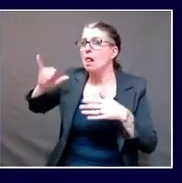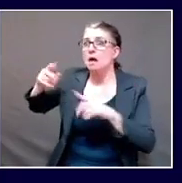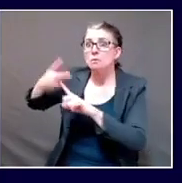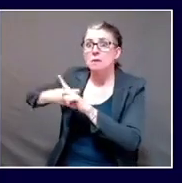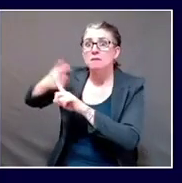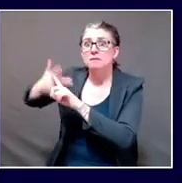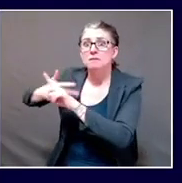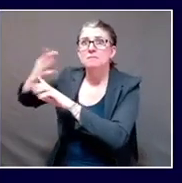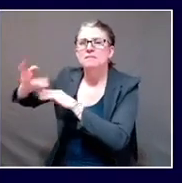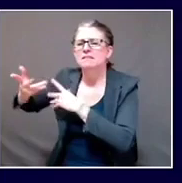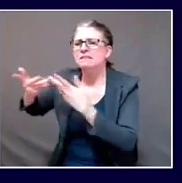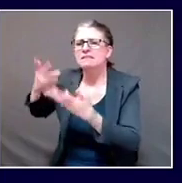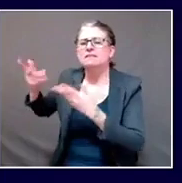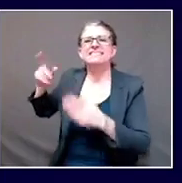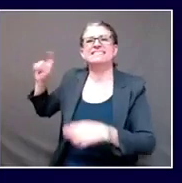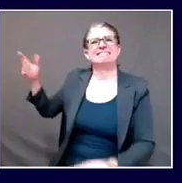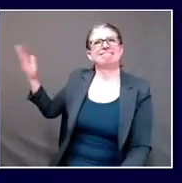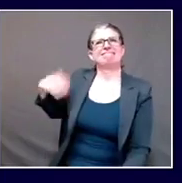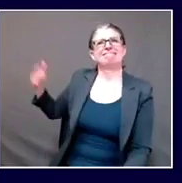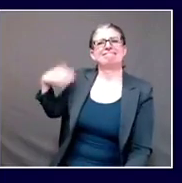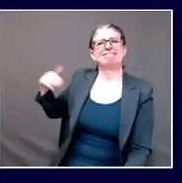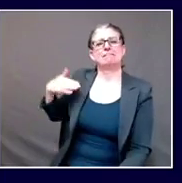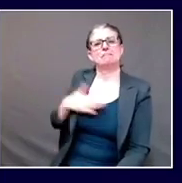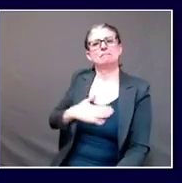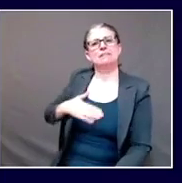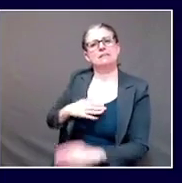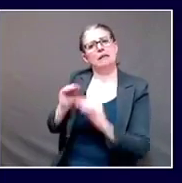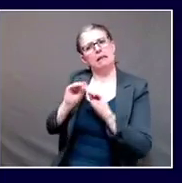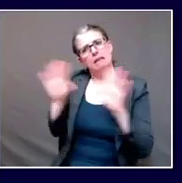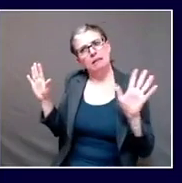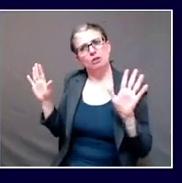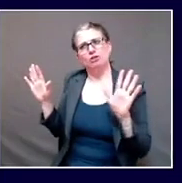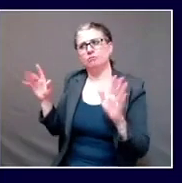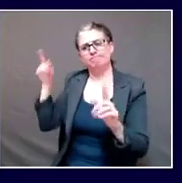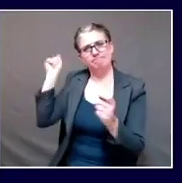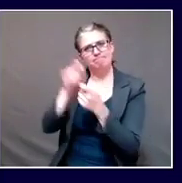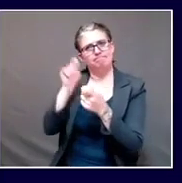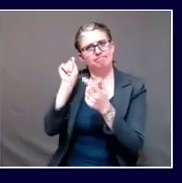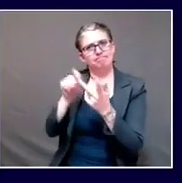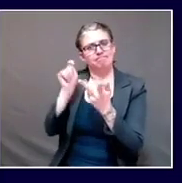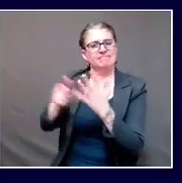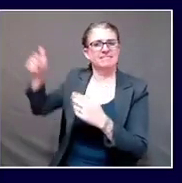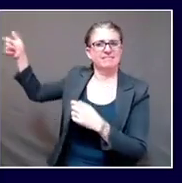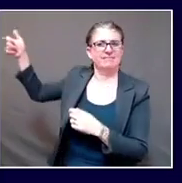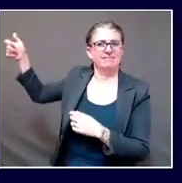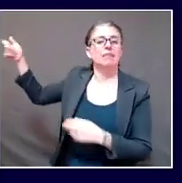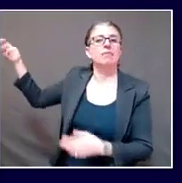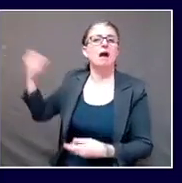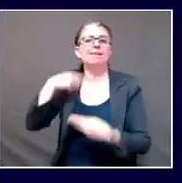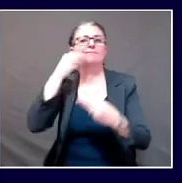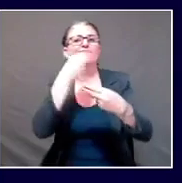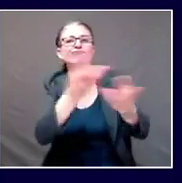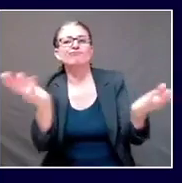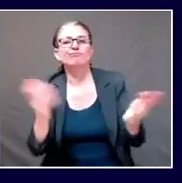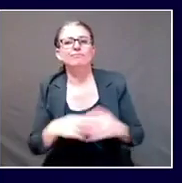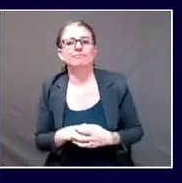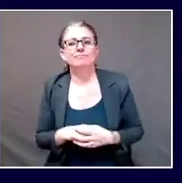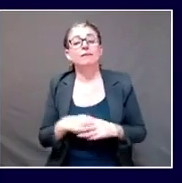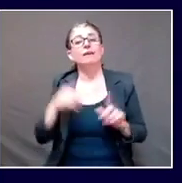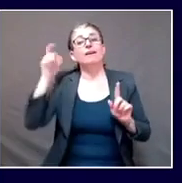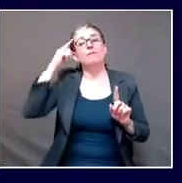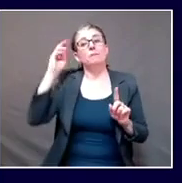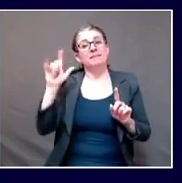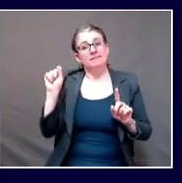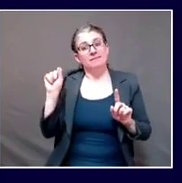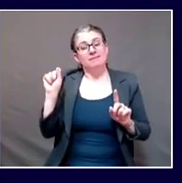I would agree. I would agree. And I, I'm no defender of the current administration in Washington. I mean, there were two issues. Why were the, why were